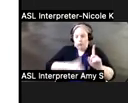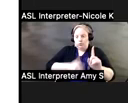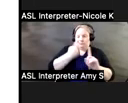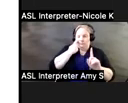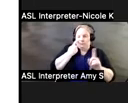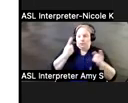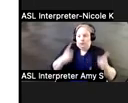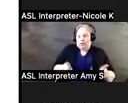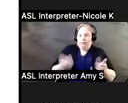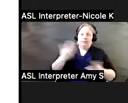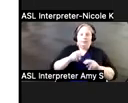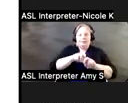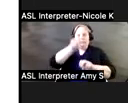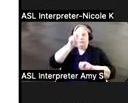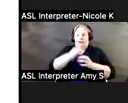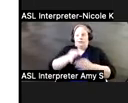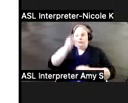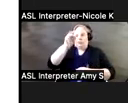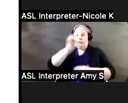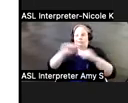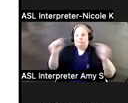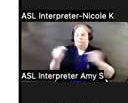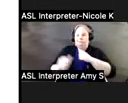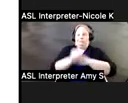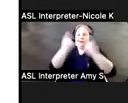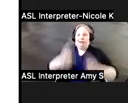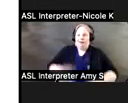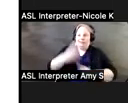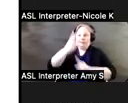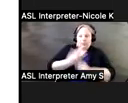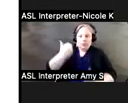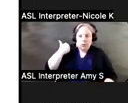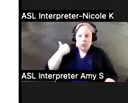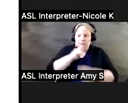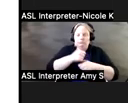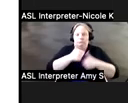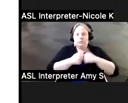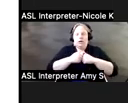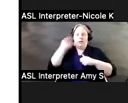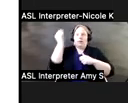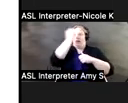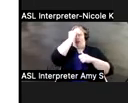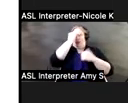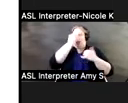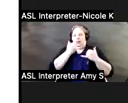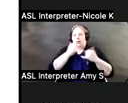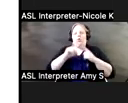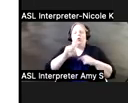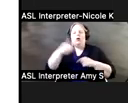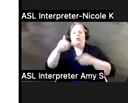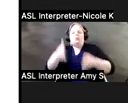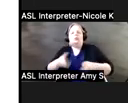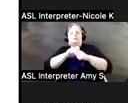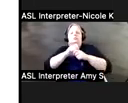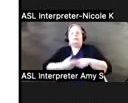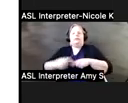say, spinal cord injury 6 months ago, and gaming's pretty fresh in their mind? Or is this someone maybe who had their injury or